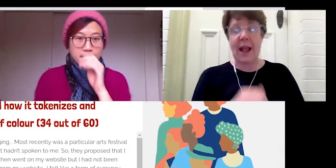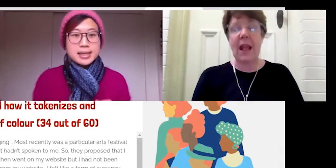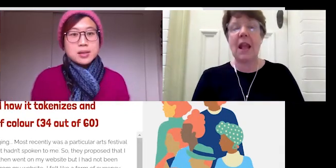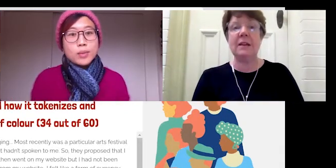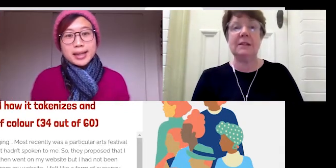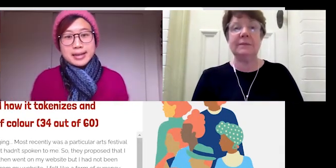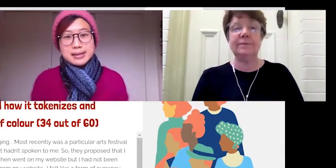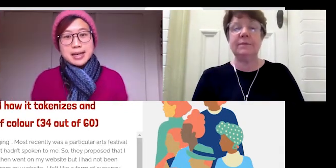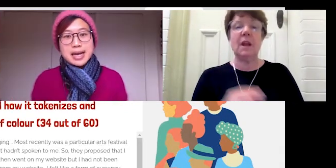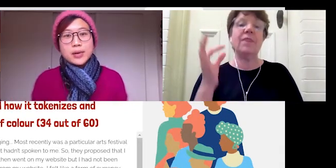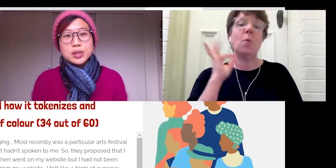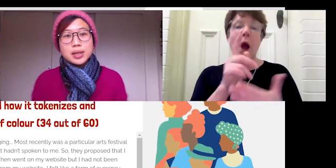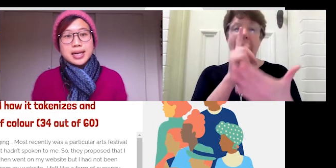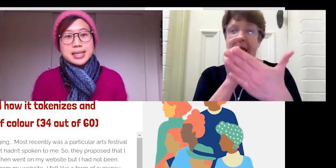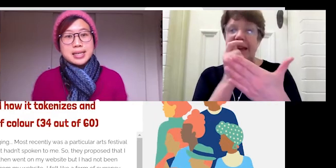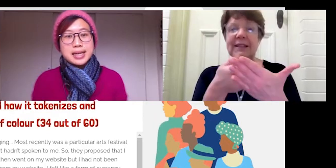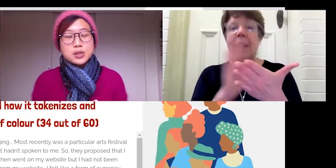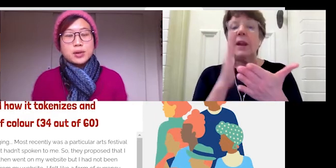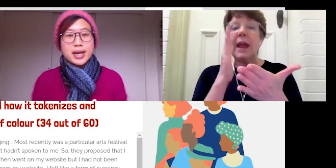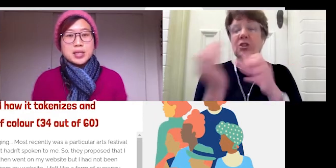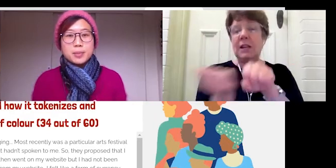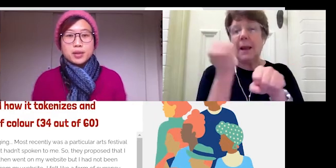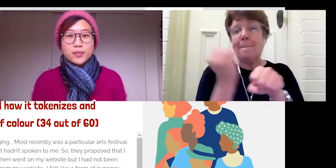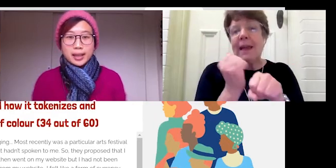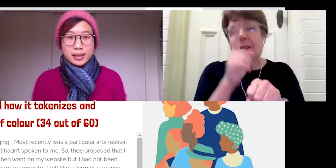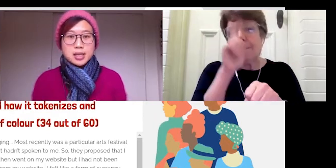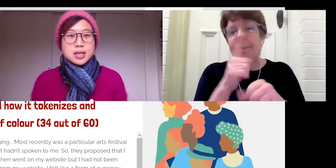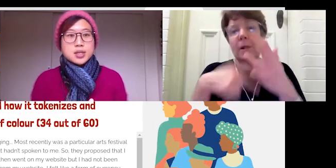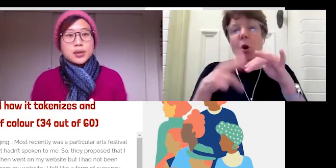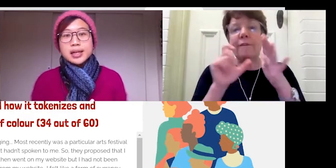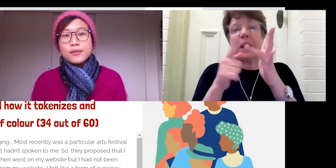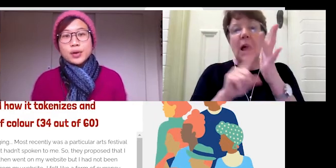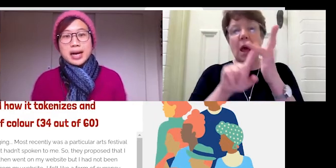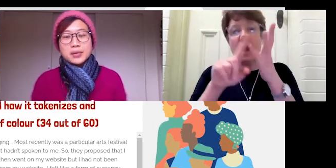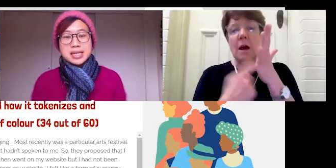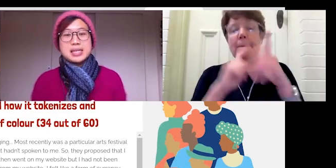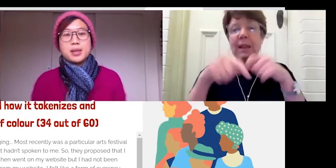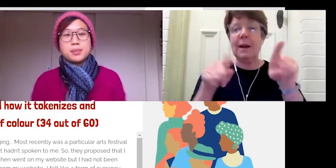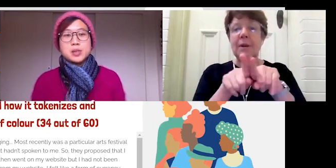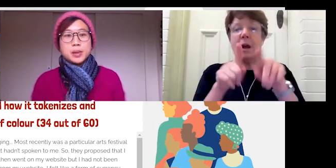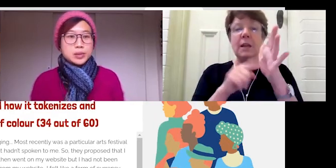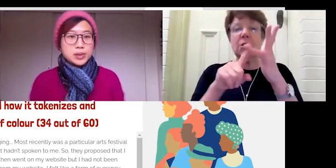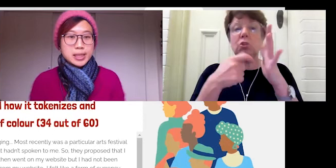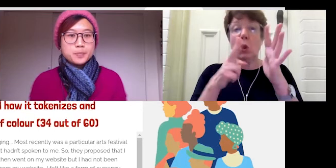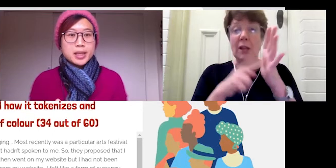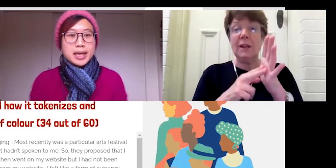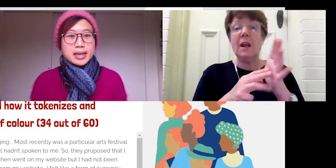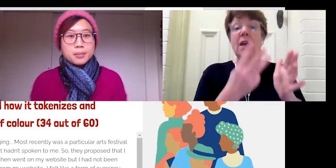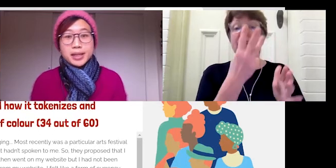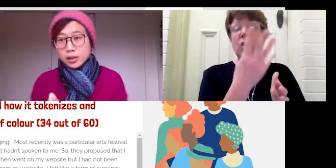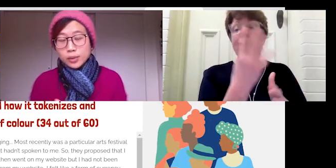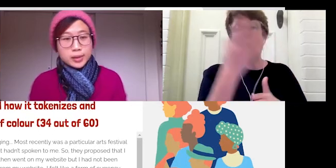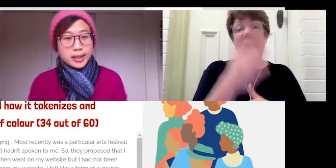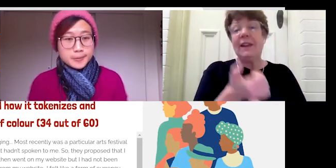number 1 is the white lens and how it tokenizes and exotifies people of color. So 34 out of 60 people spoke to this. And